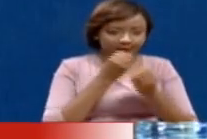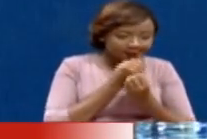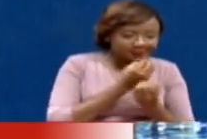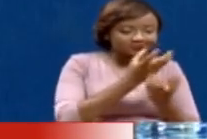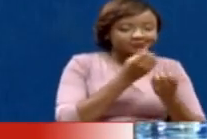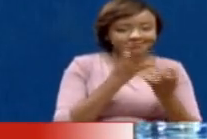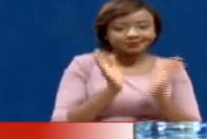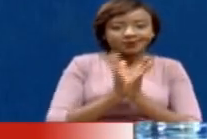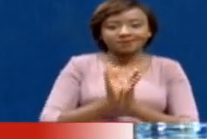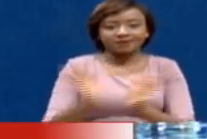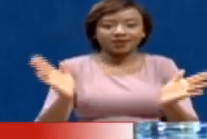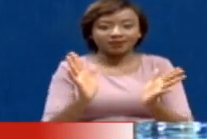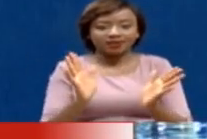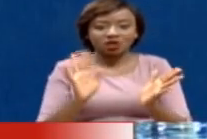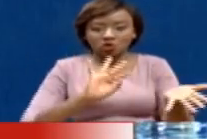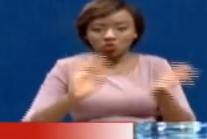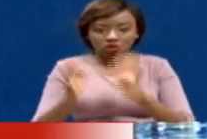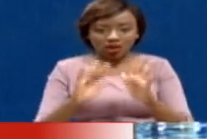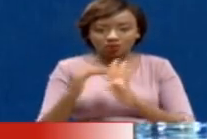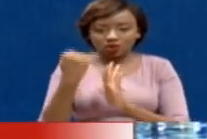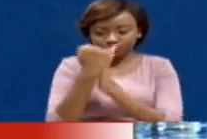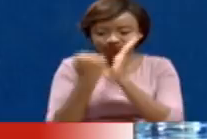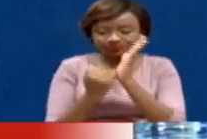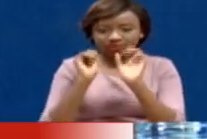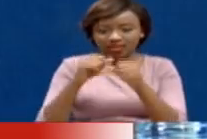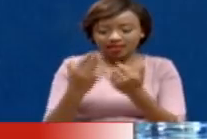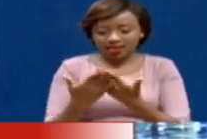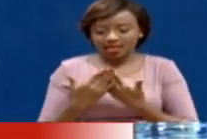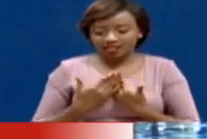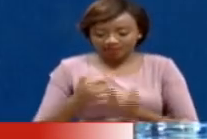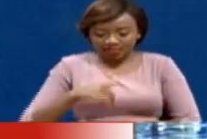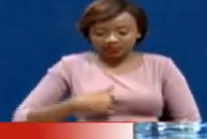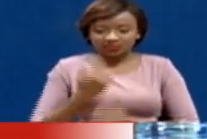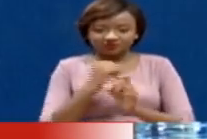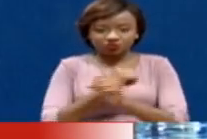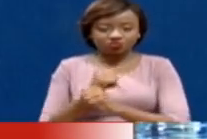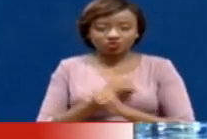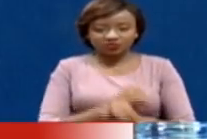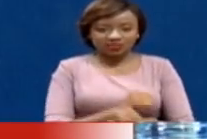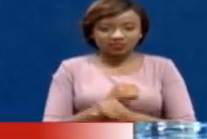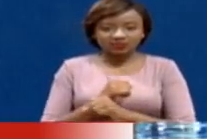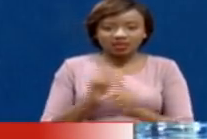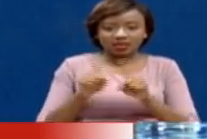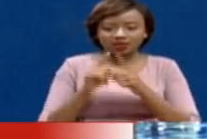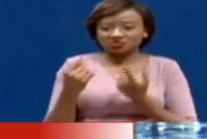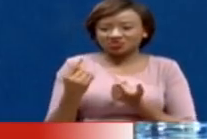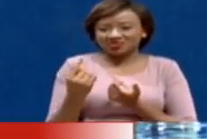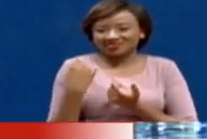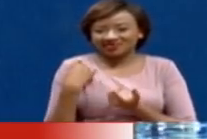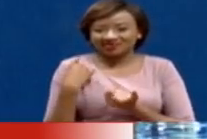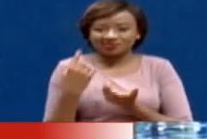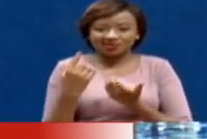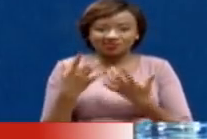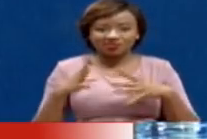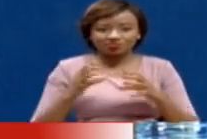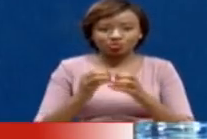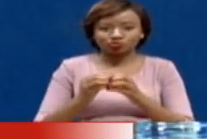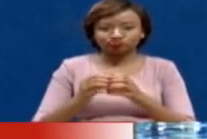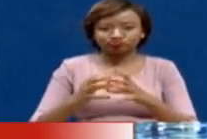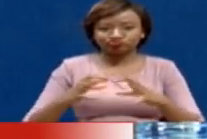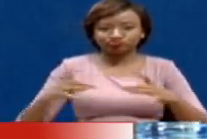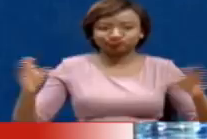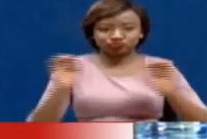to the public on the appropriate measures they need to take so that the numbers don't tip over to what we